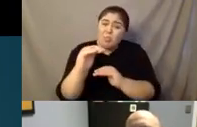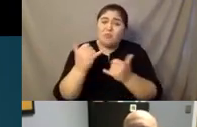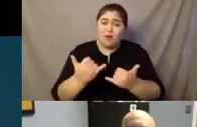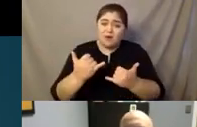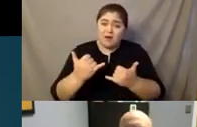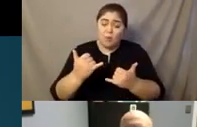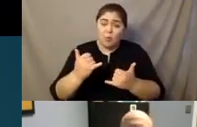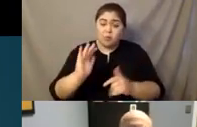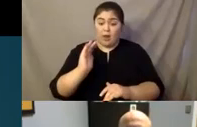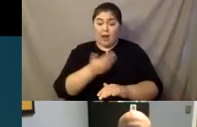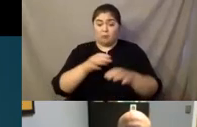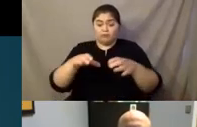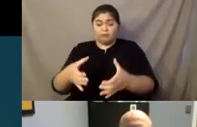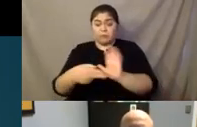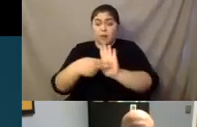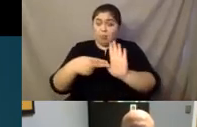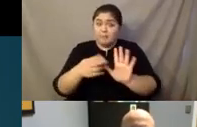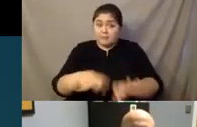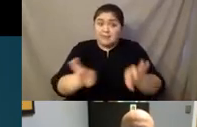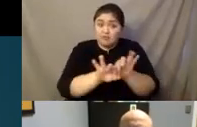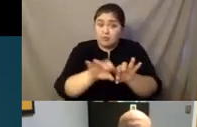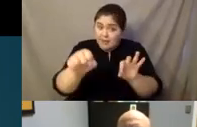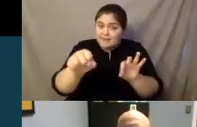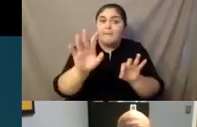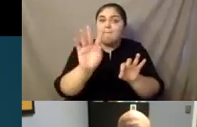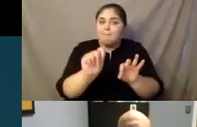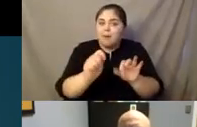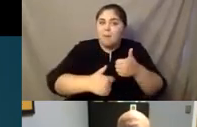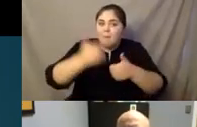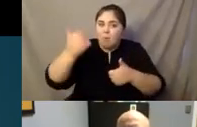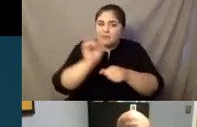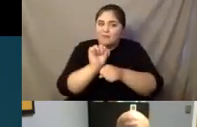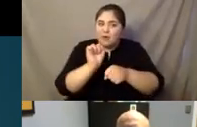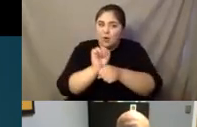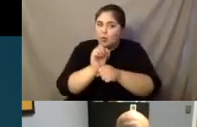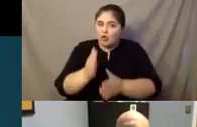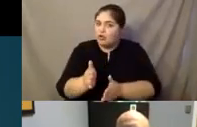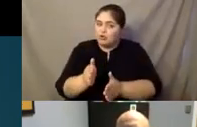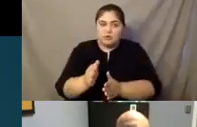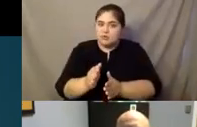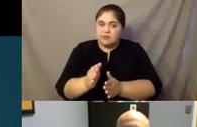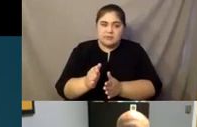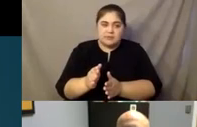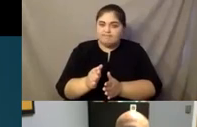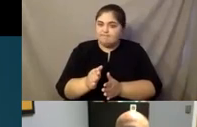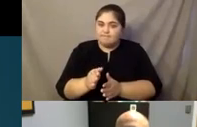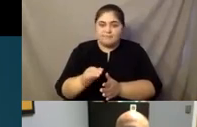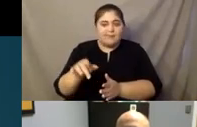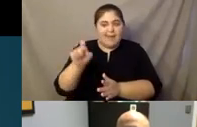Our operations were deemed essential, but the vast majority of our workers were made to work